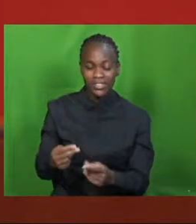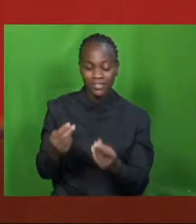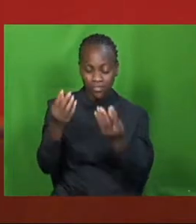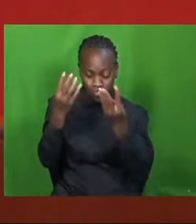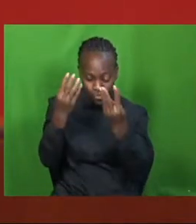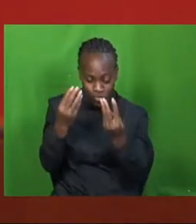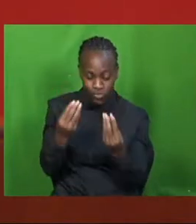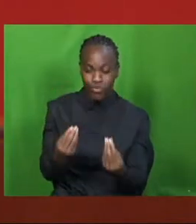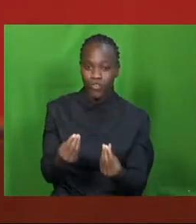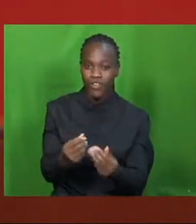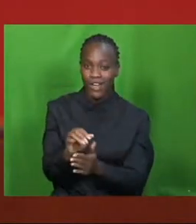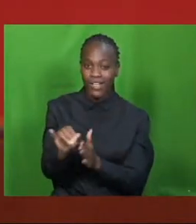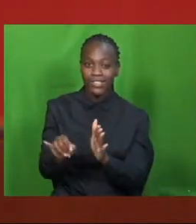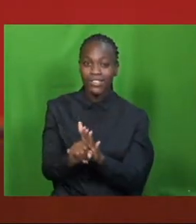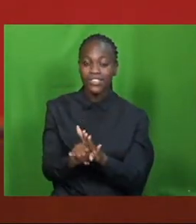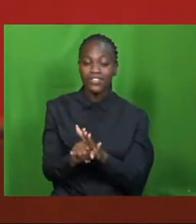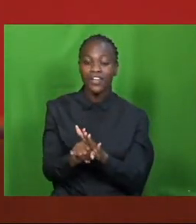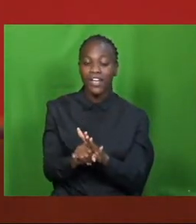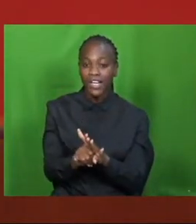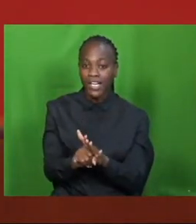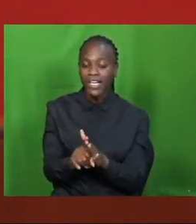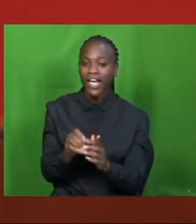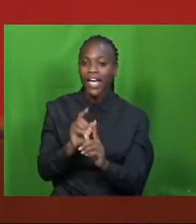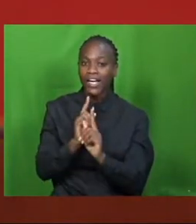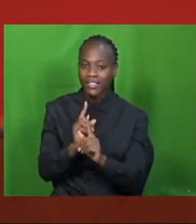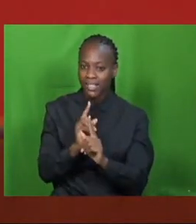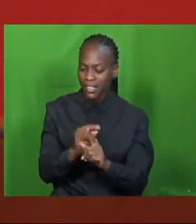There are others working with us.